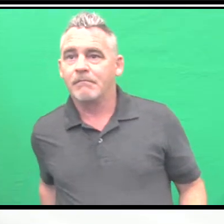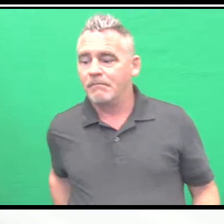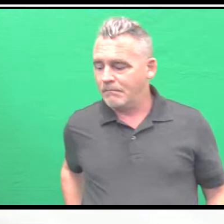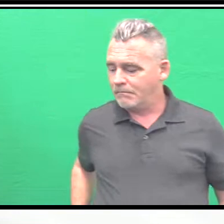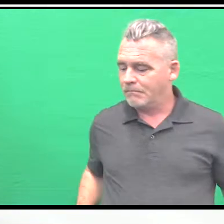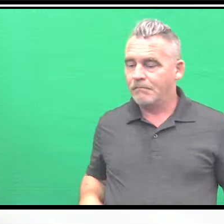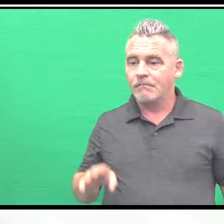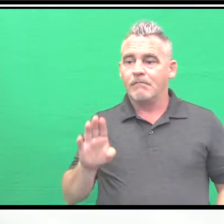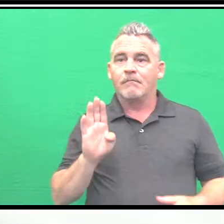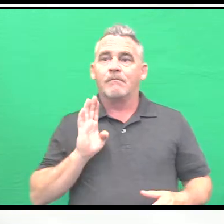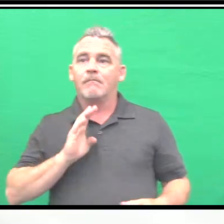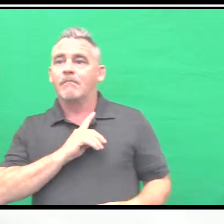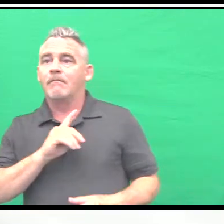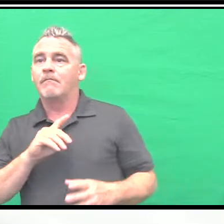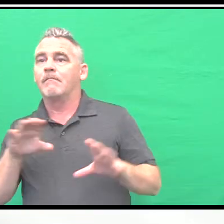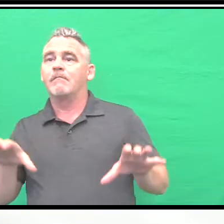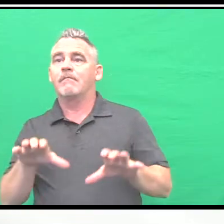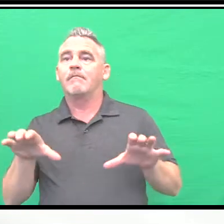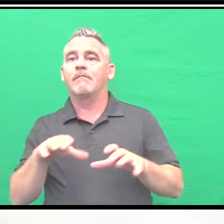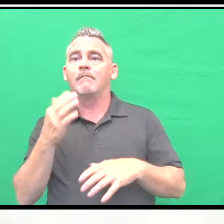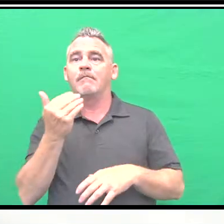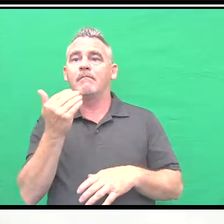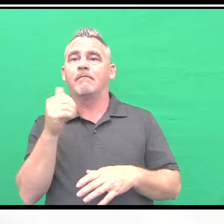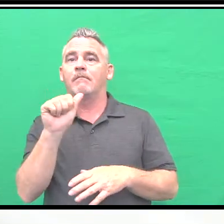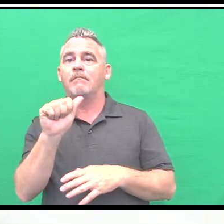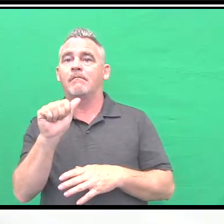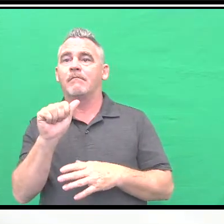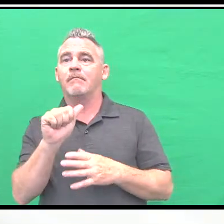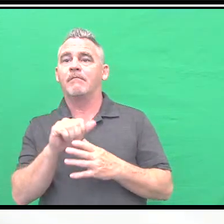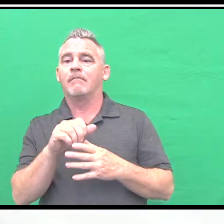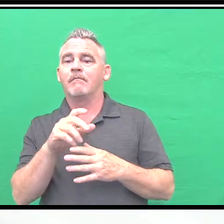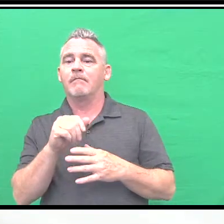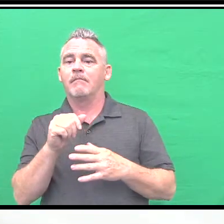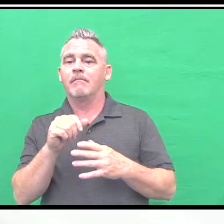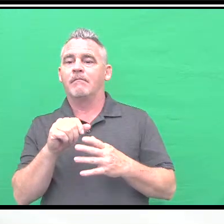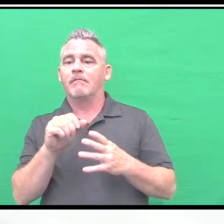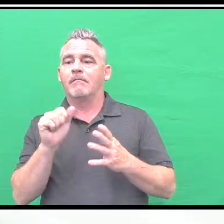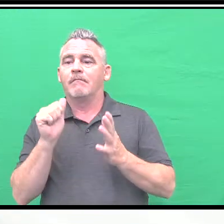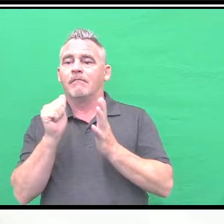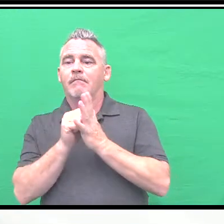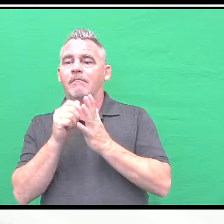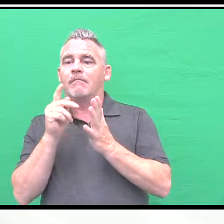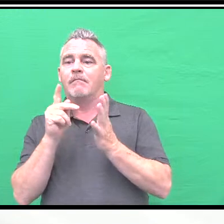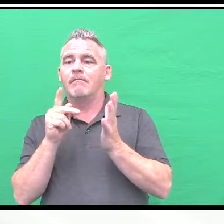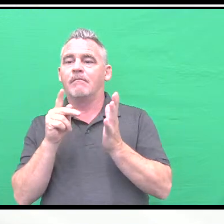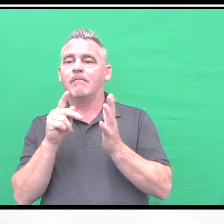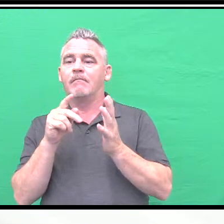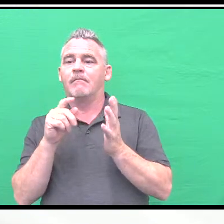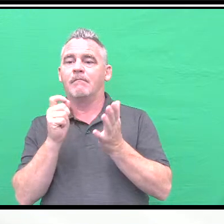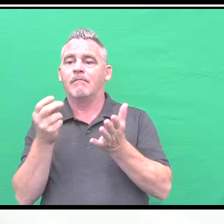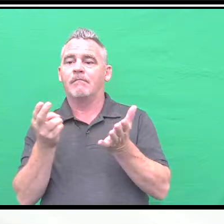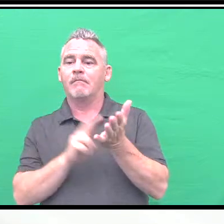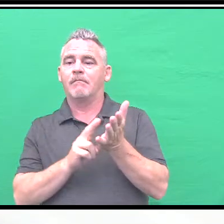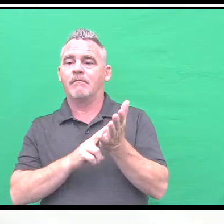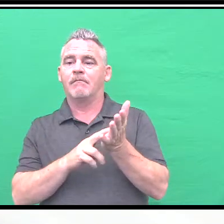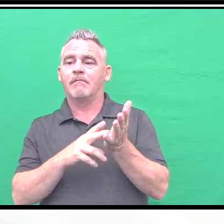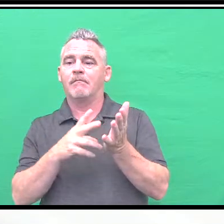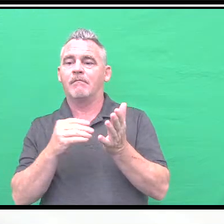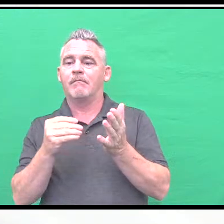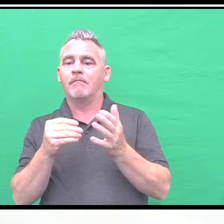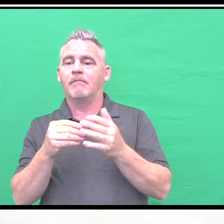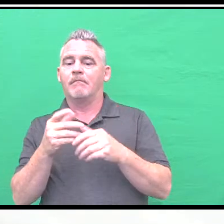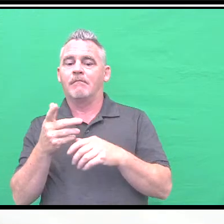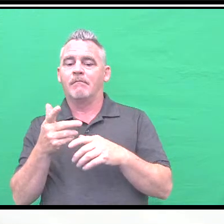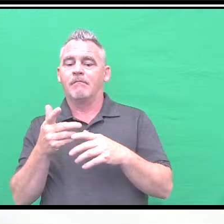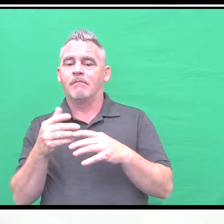items. 15A is approval of authorized signatures, OE6. May I get a motion to approve,